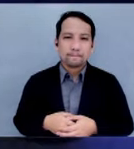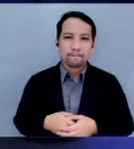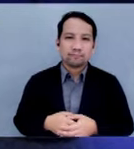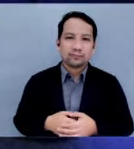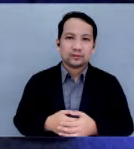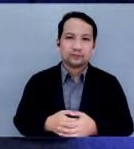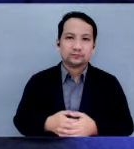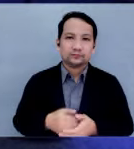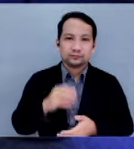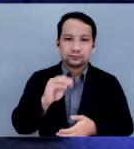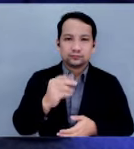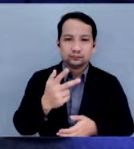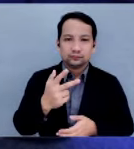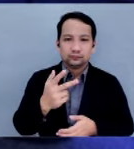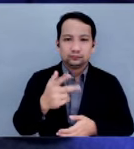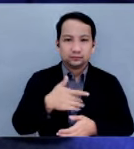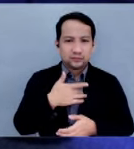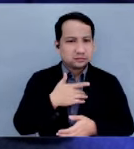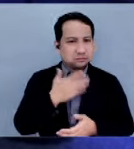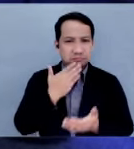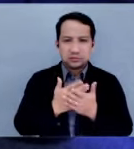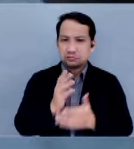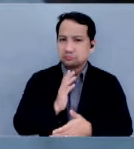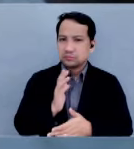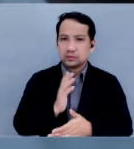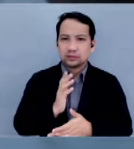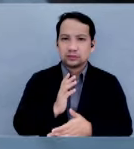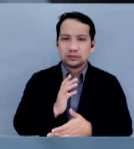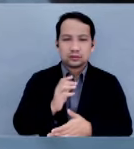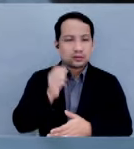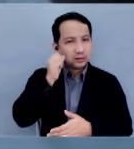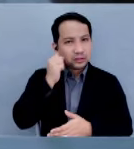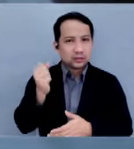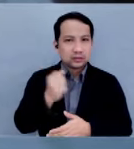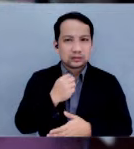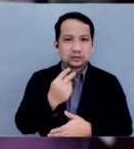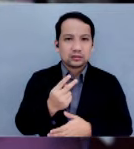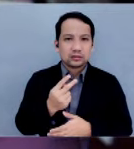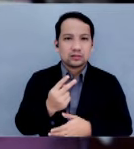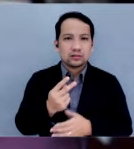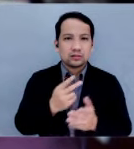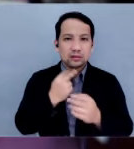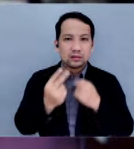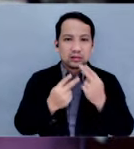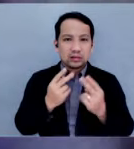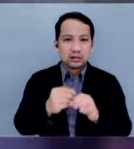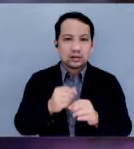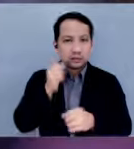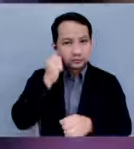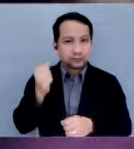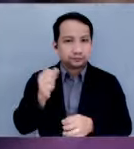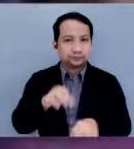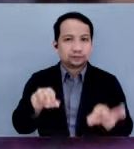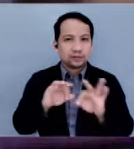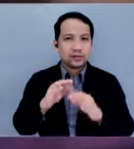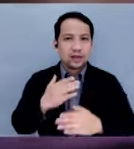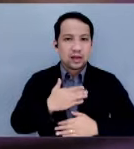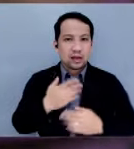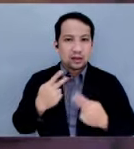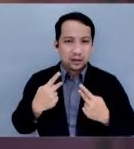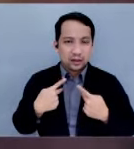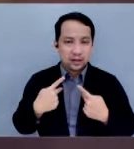MX3 makes me feel good, and so it helps me sound good. The sound you produce through your voice is the result of having a good instrument, which